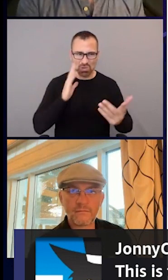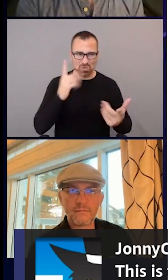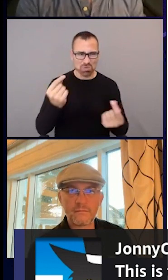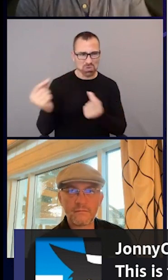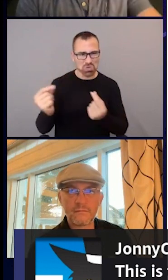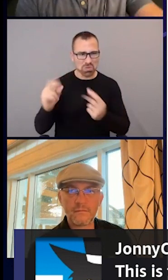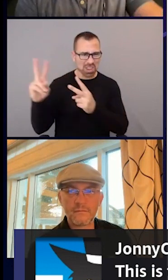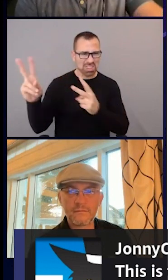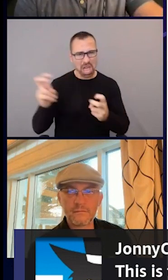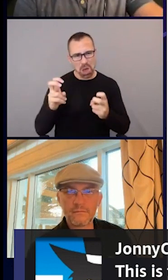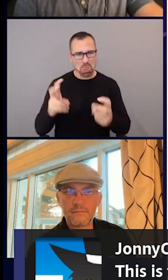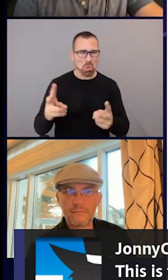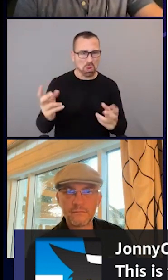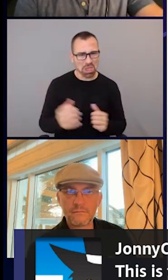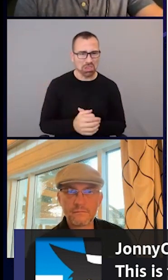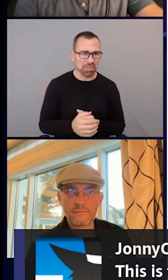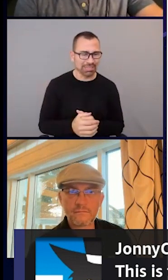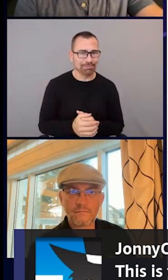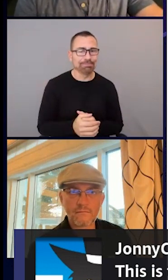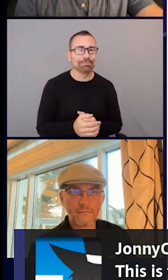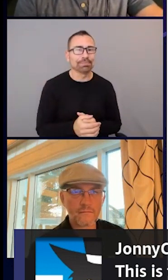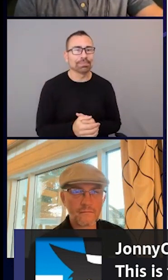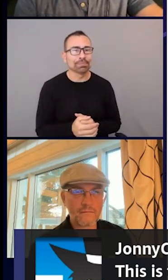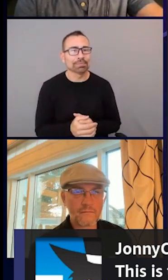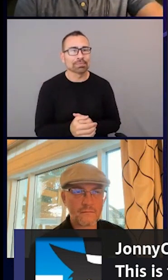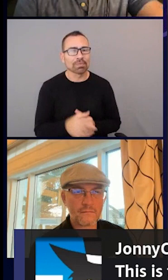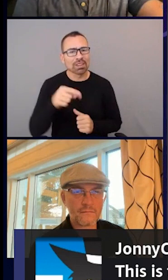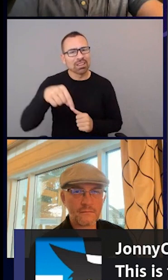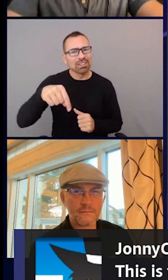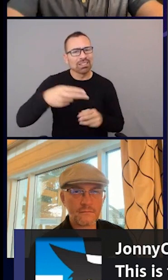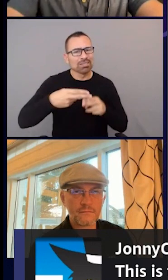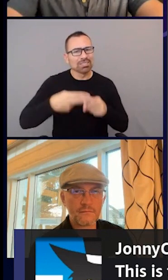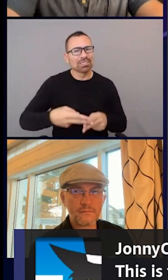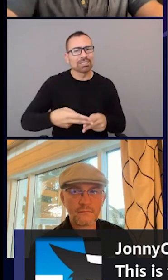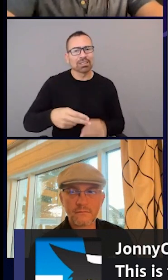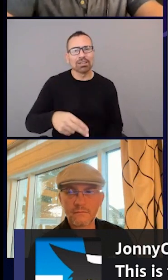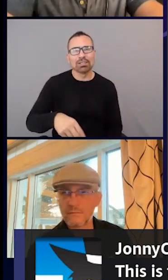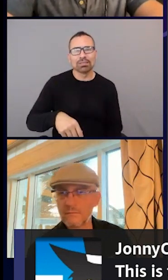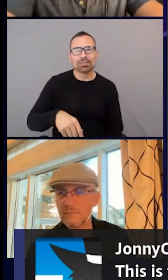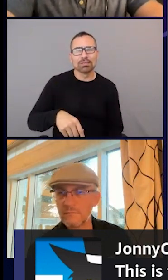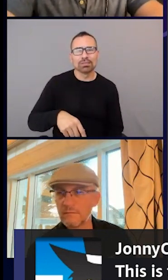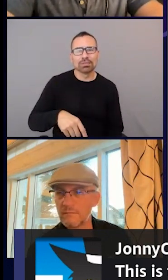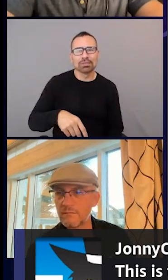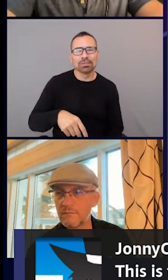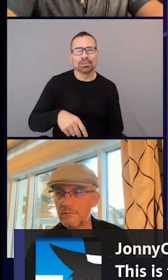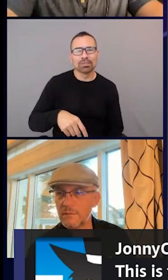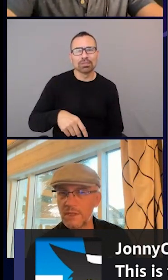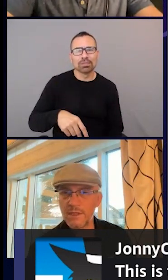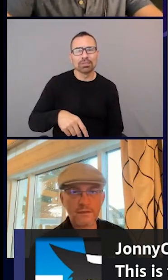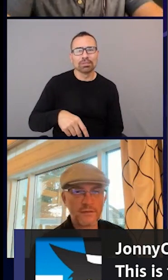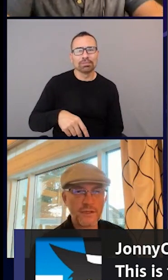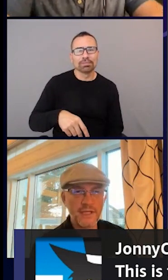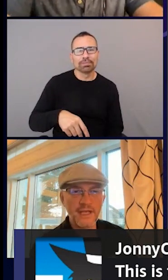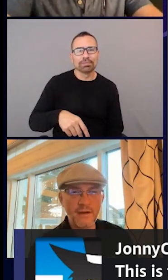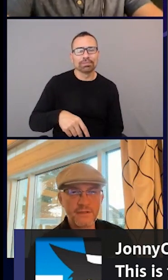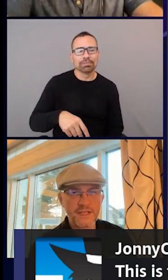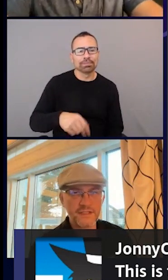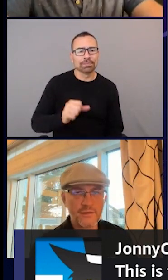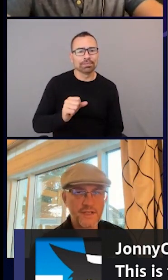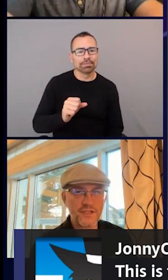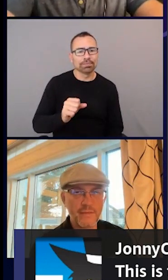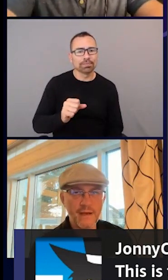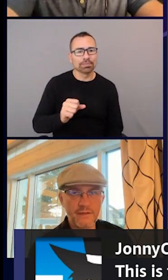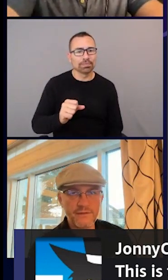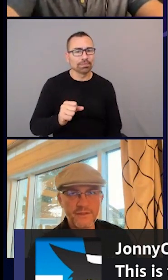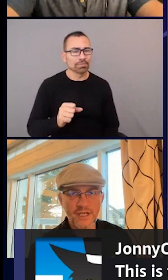downloading everything. So what's this called? Part 000. I'm going to move this to our. So Johnny Code has